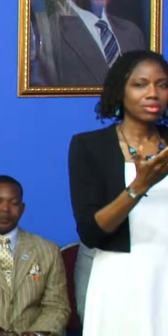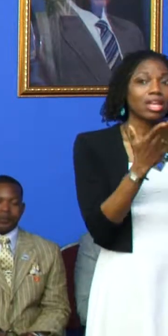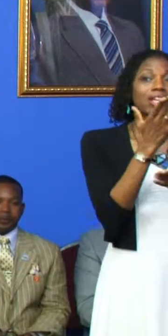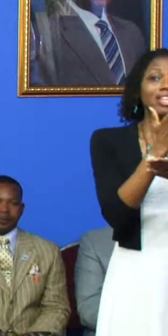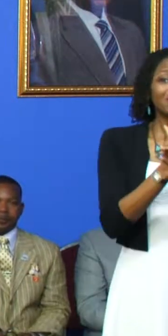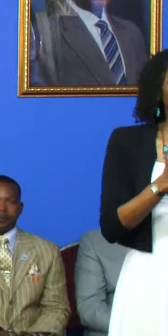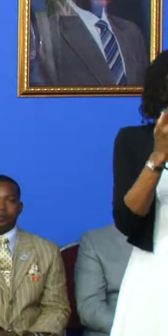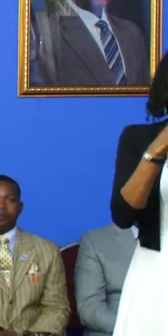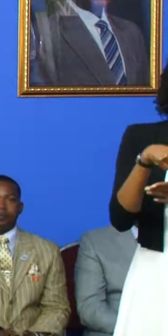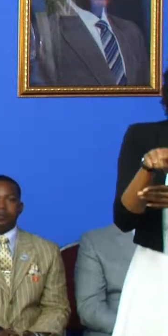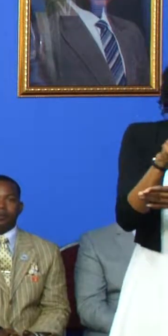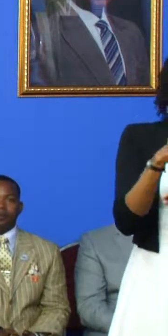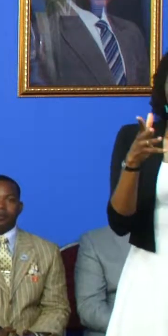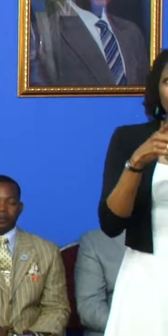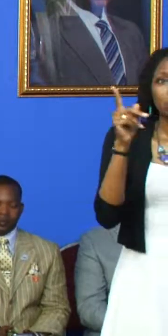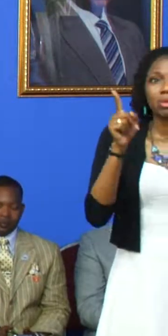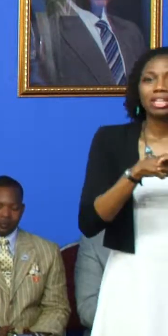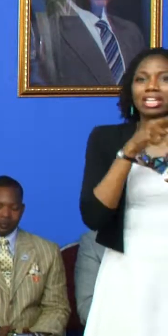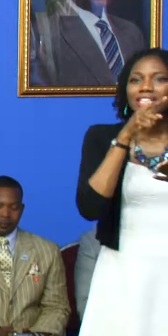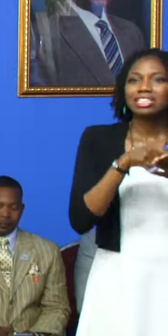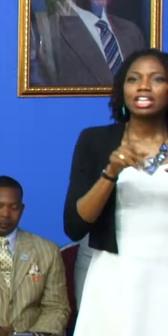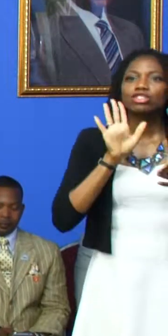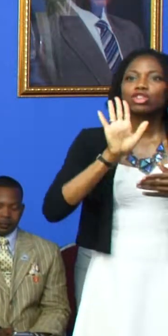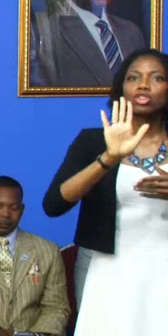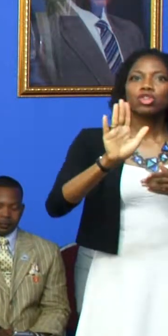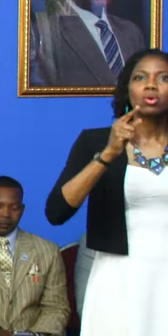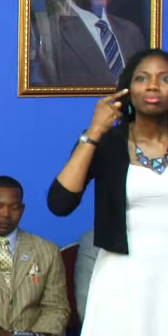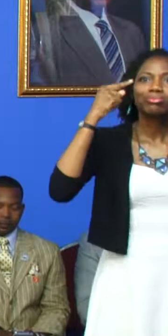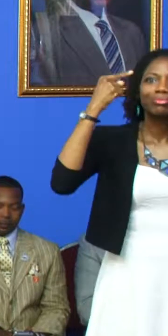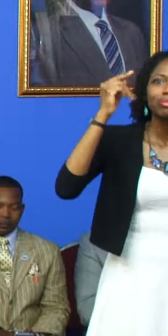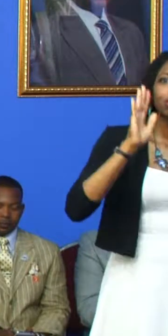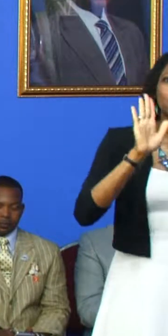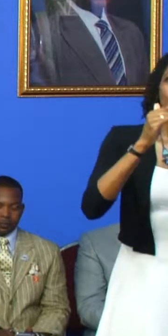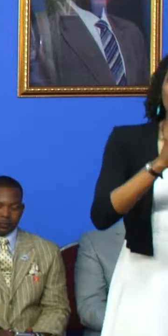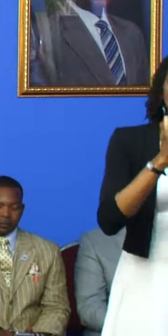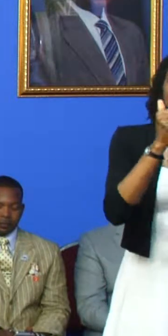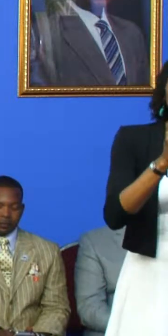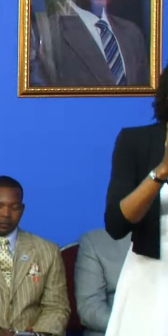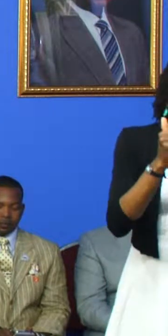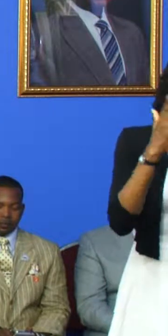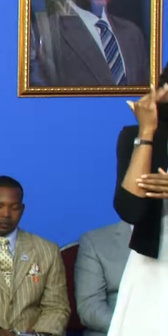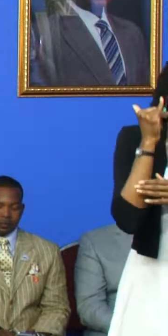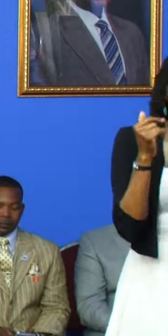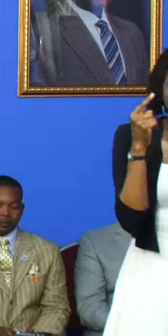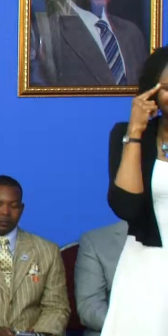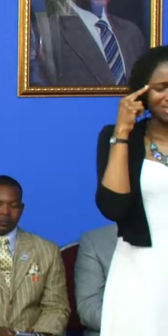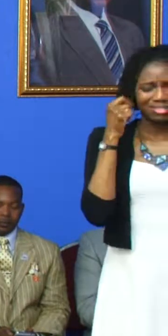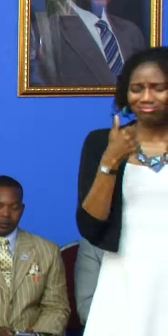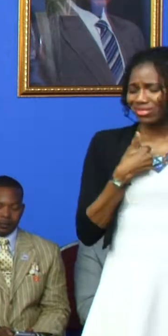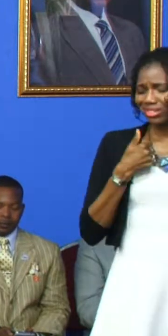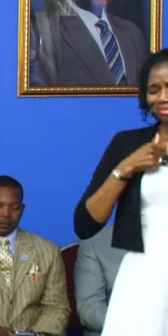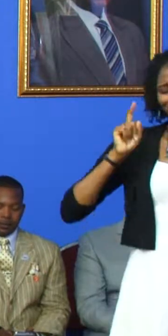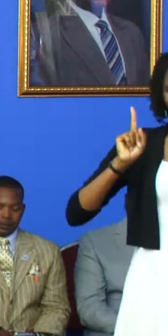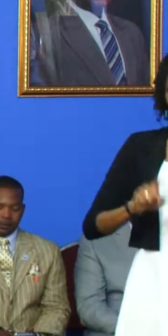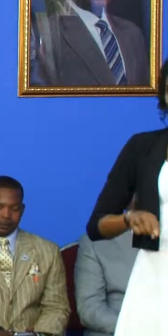Some of you cancel your own progress because you don't believe you can make